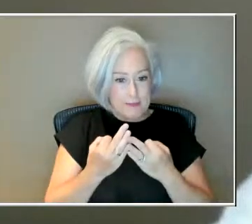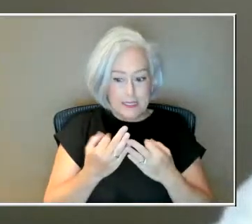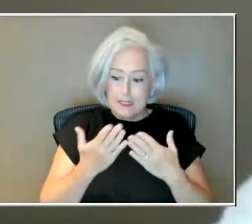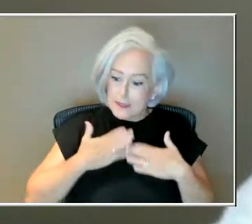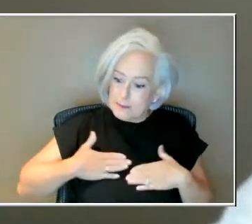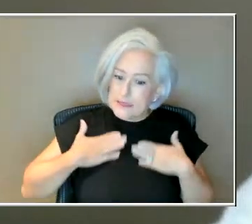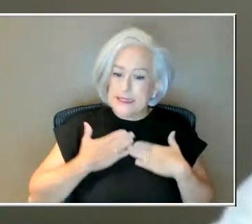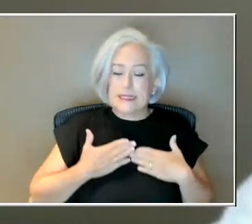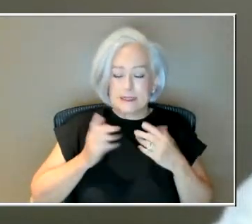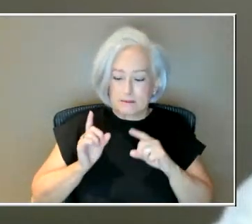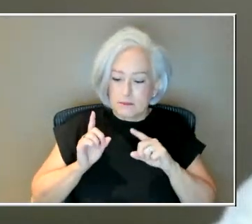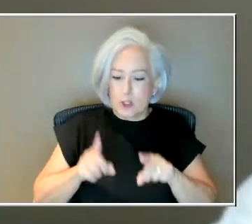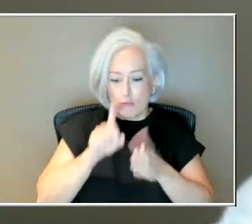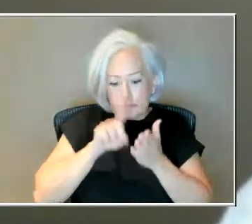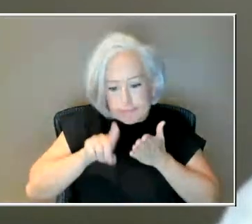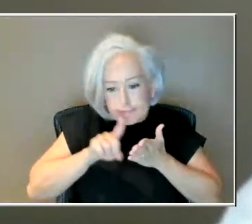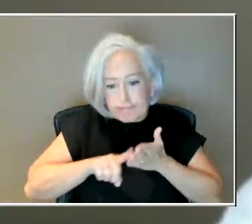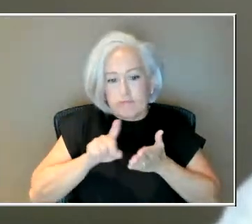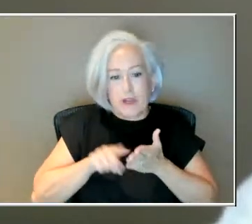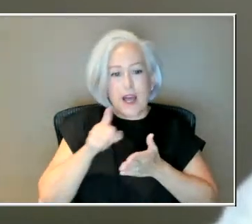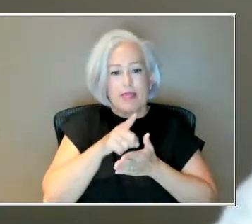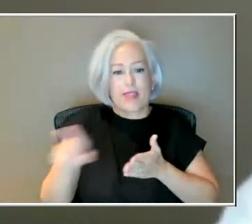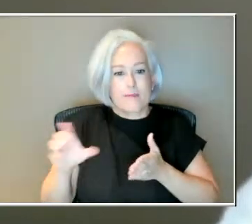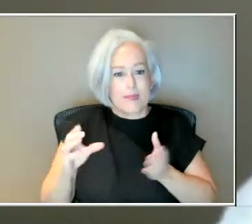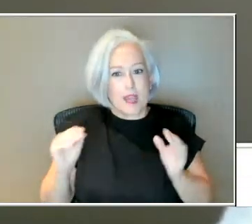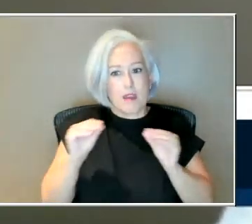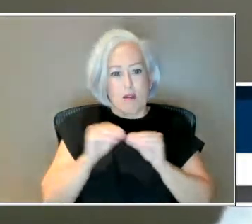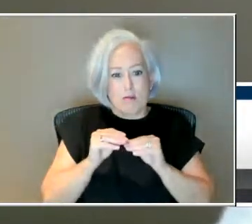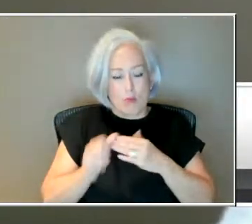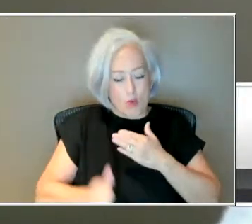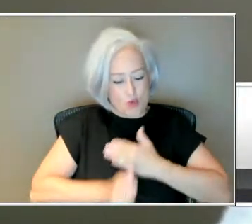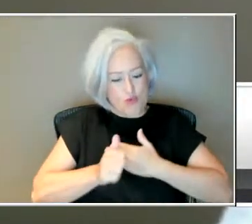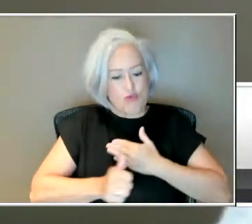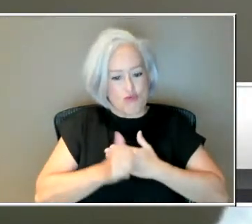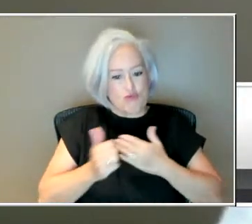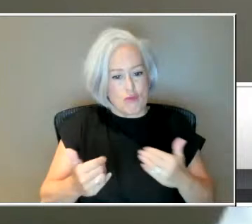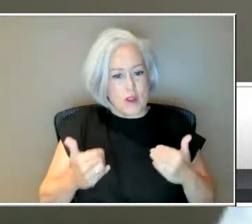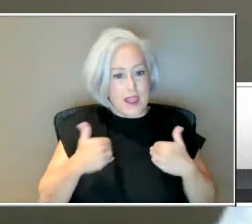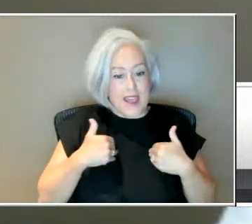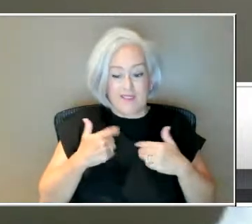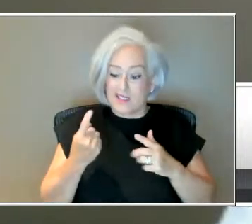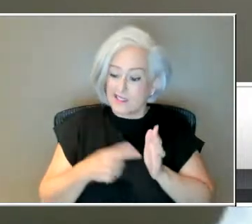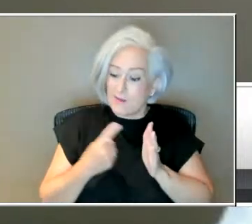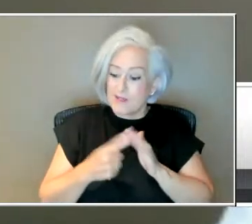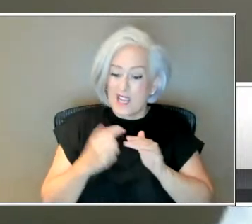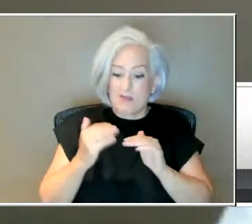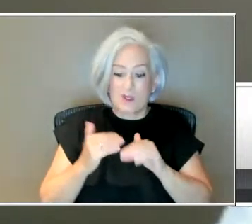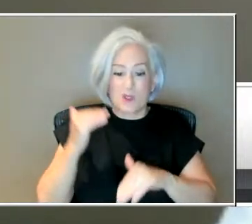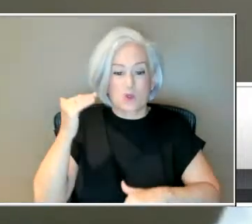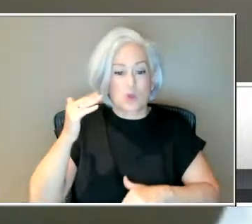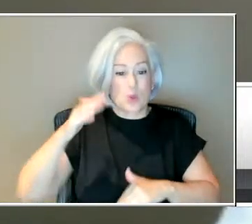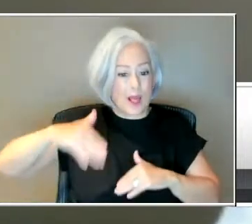They are at risk, they're vulnerable. And sometimes it's too late. Just having a day of those